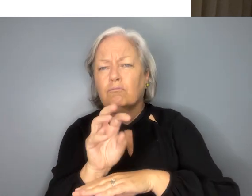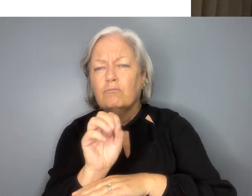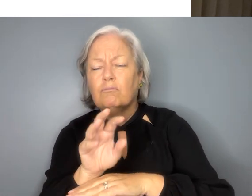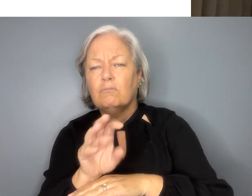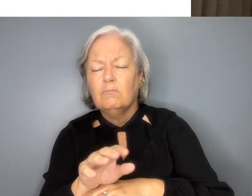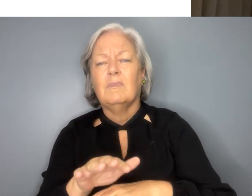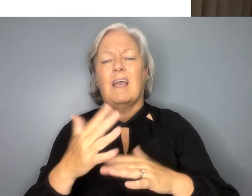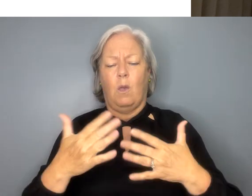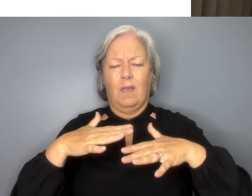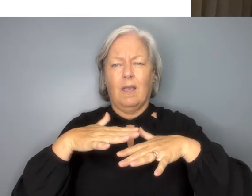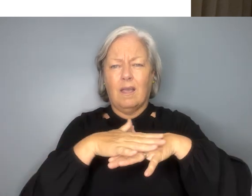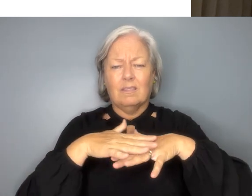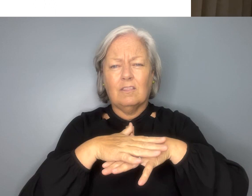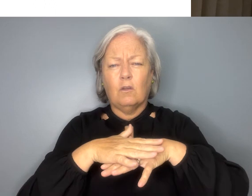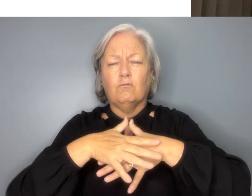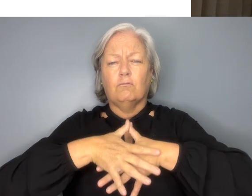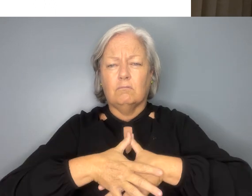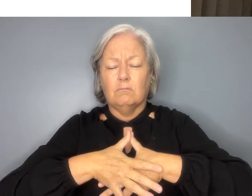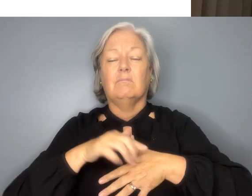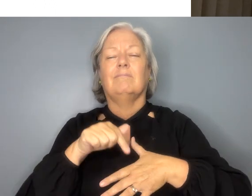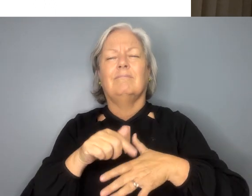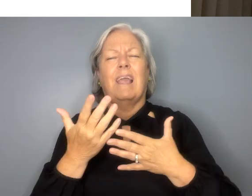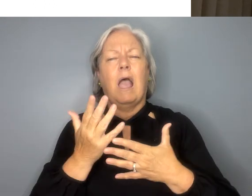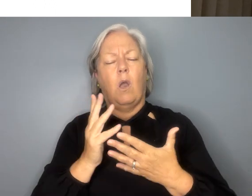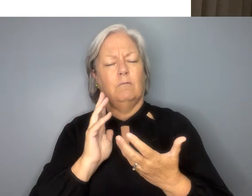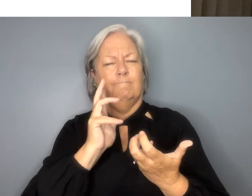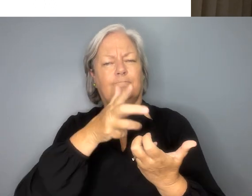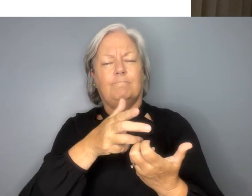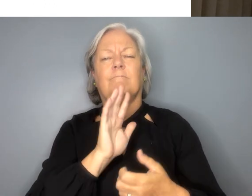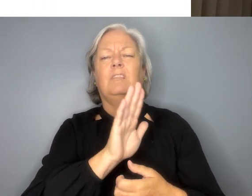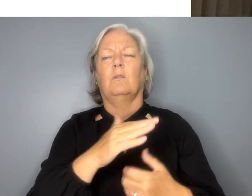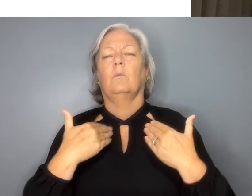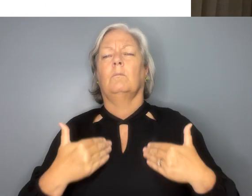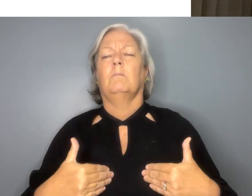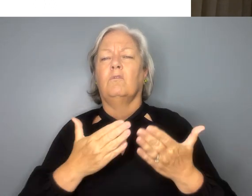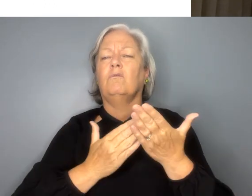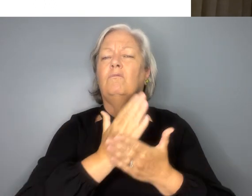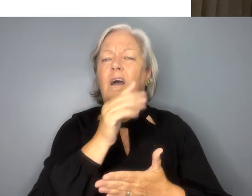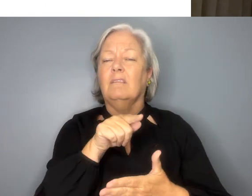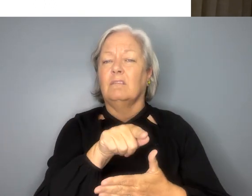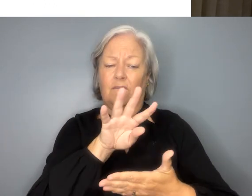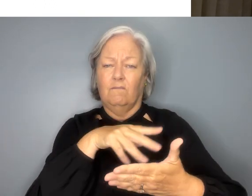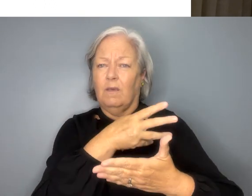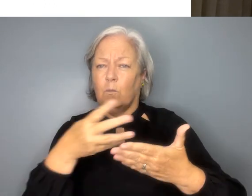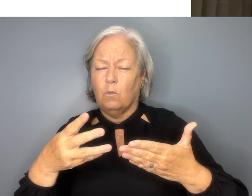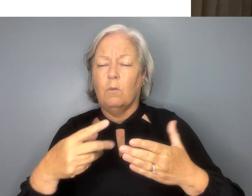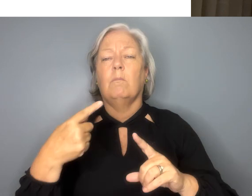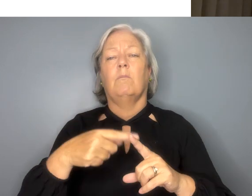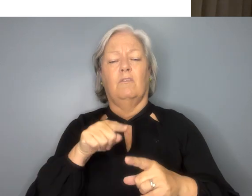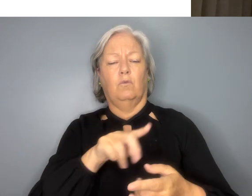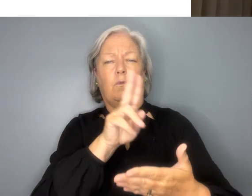understanding of how intersectionality is embedded in the human rights framework, and specifically through the